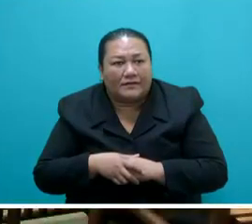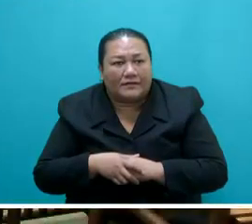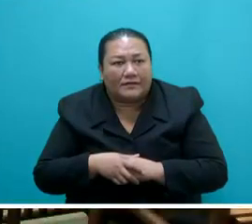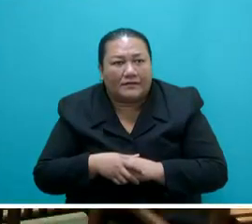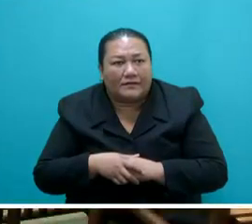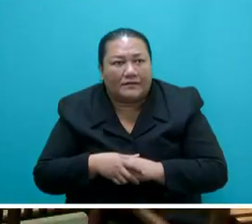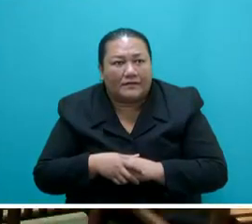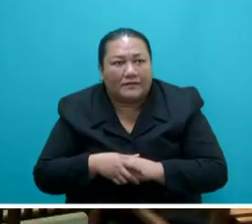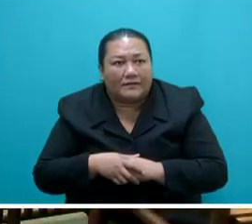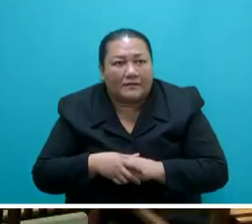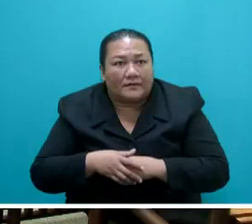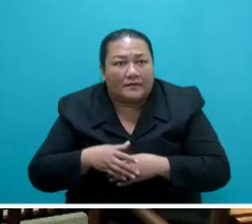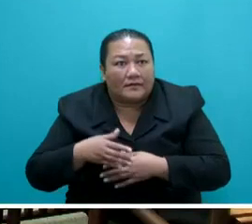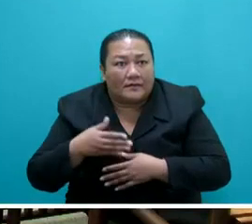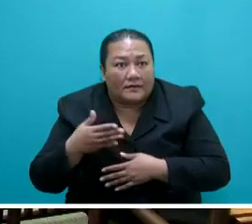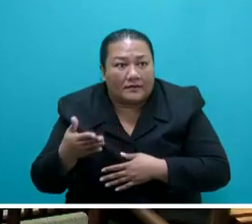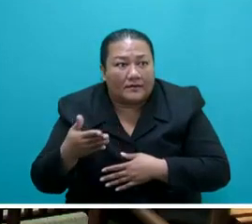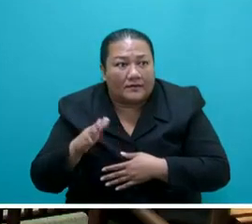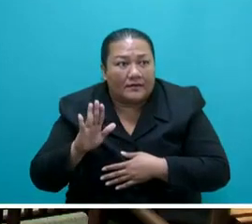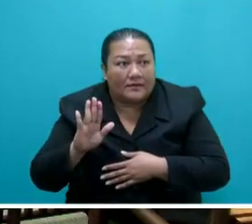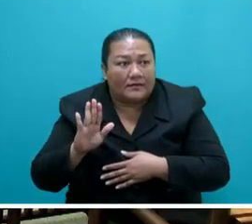There is a point of order